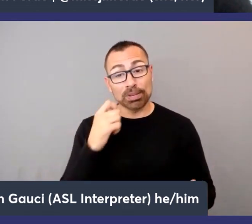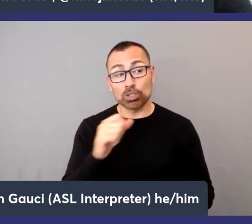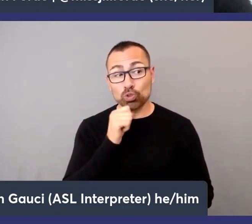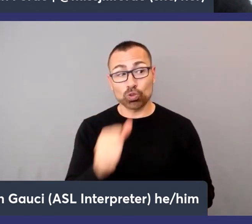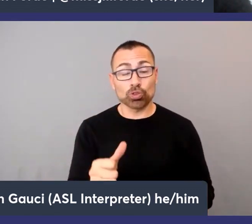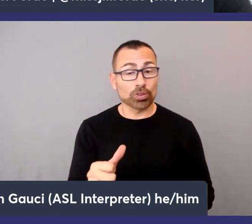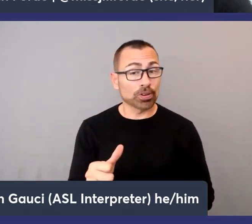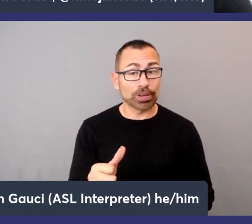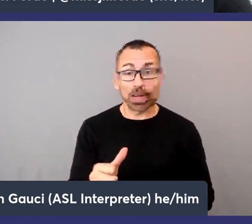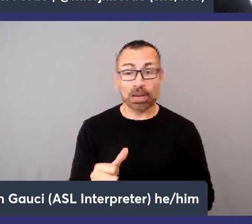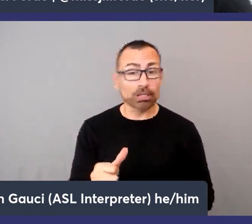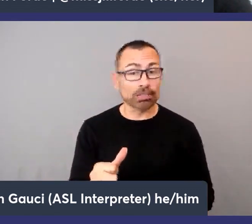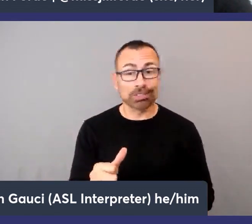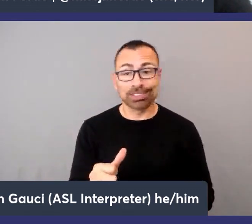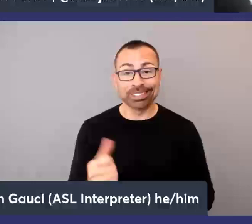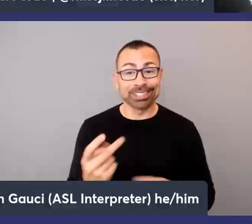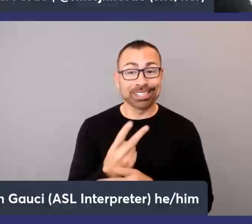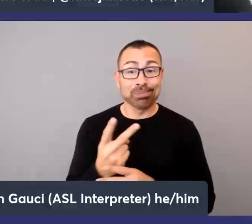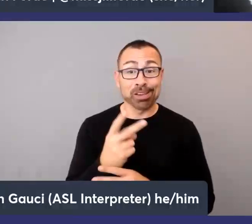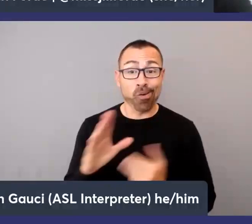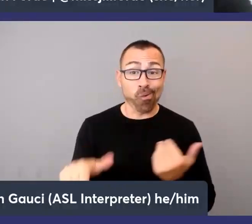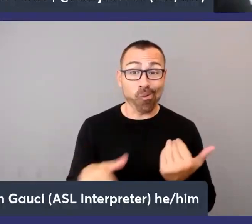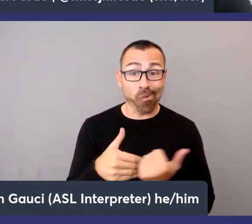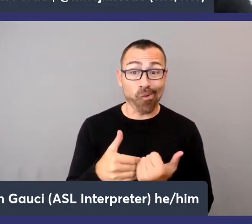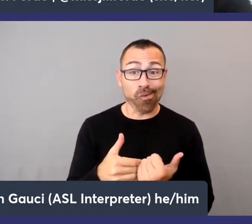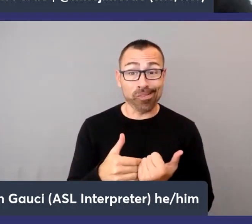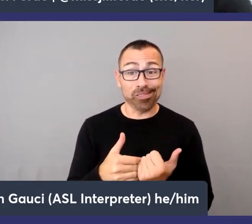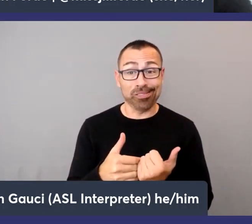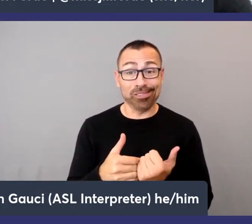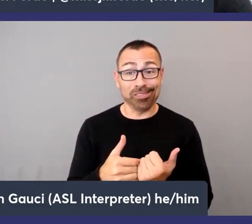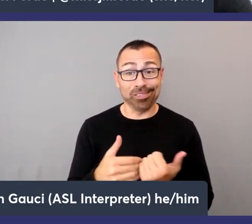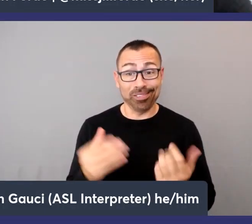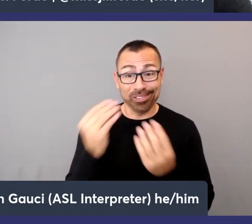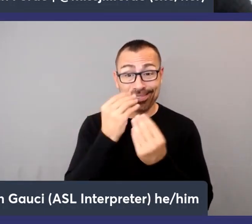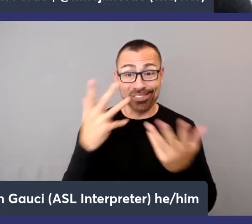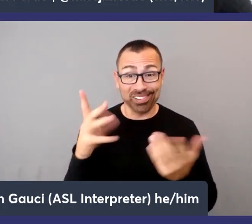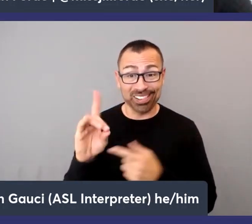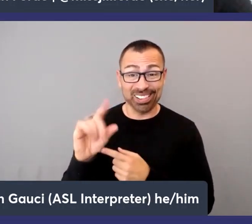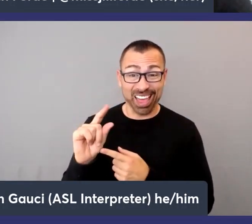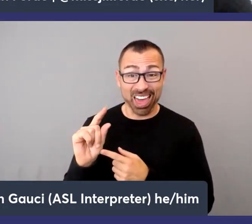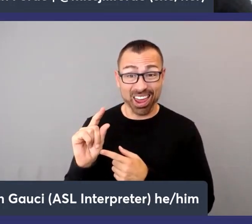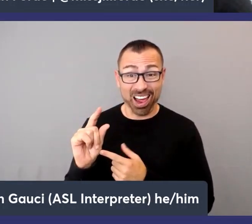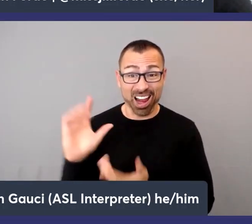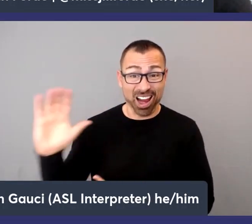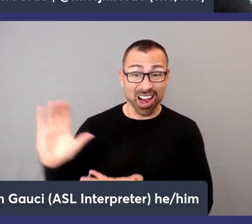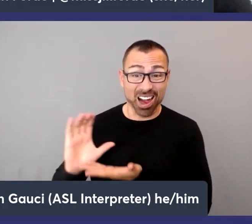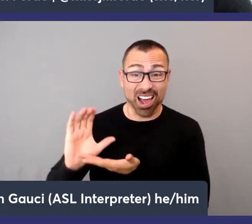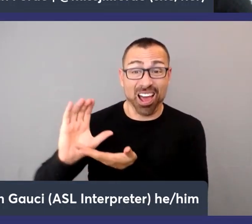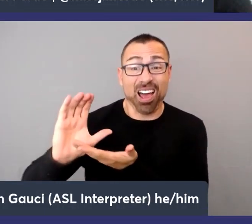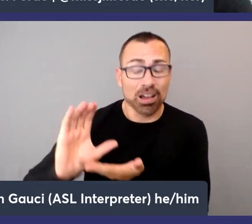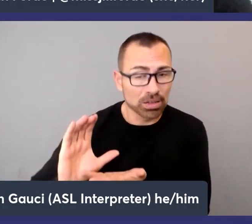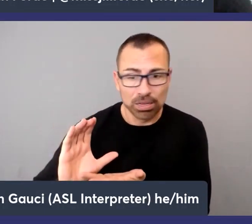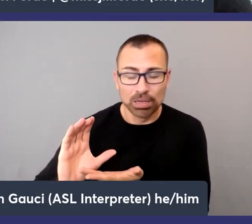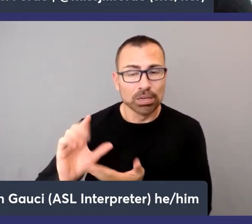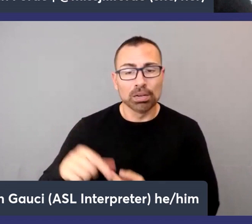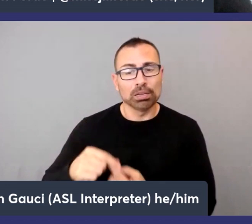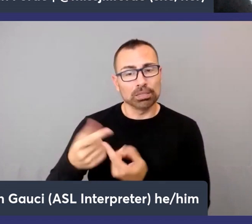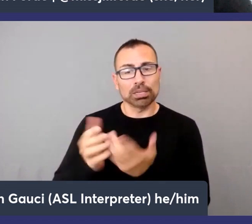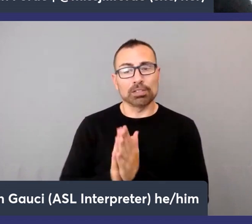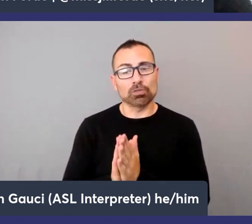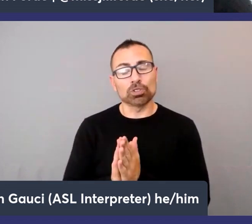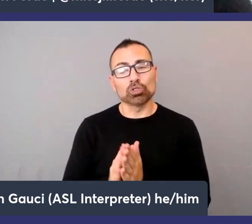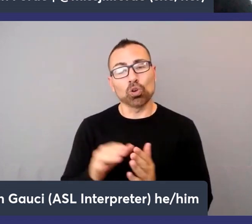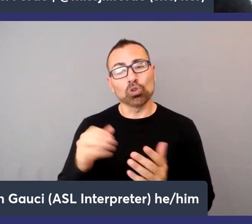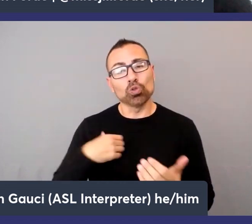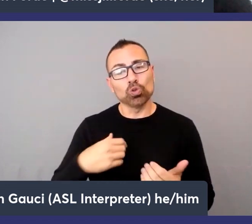of the baggage with you unless you're explicitly asked for it. So, you can get to the end of your graph traversal, but you